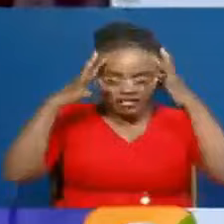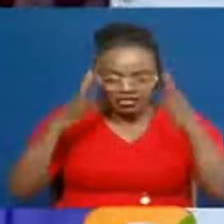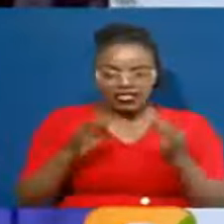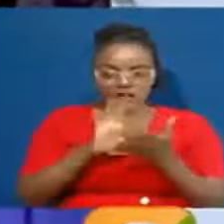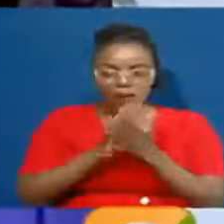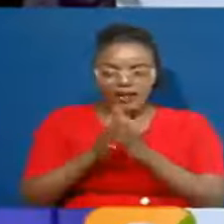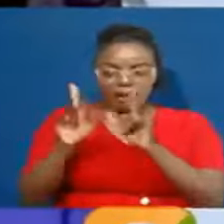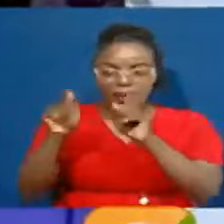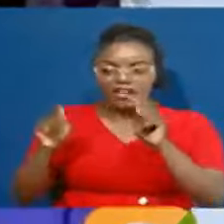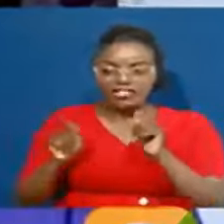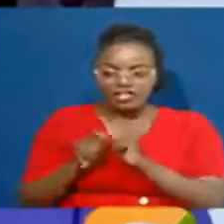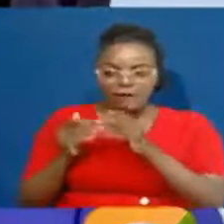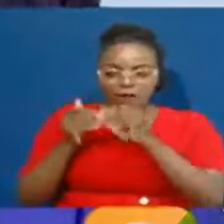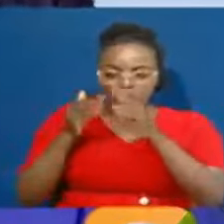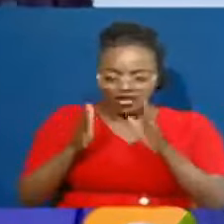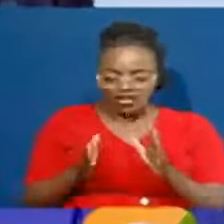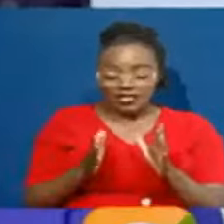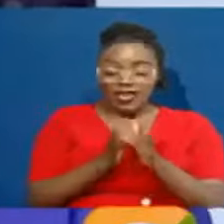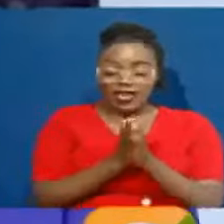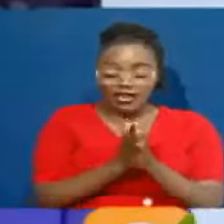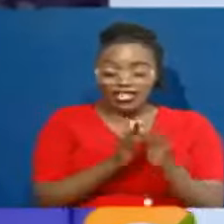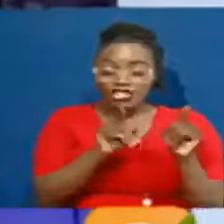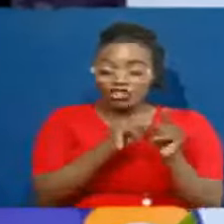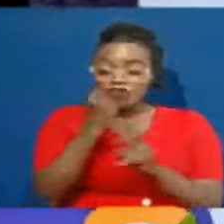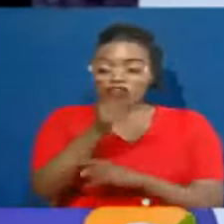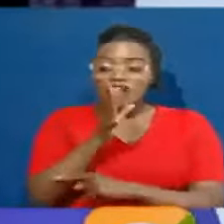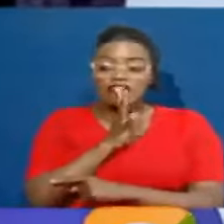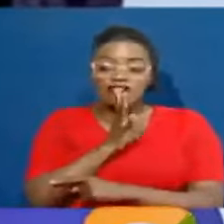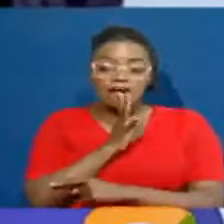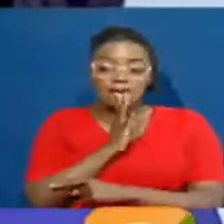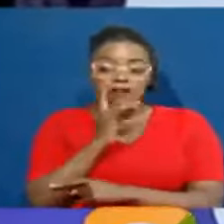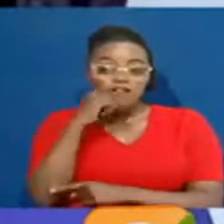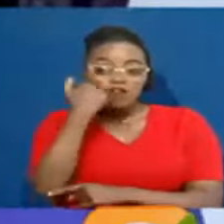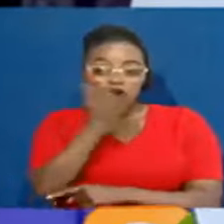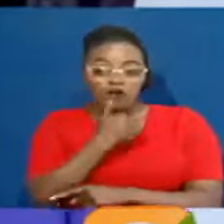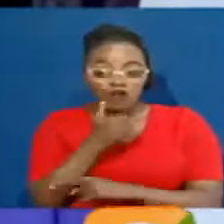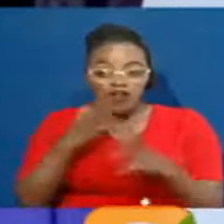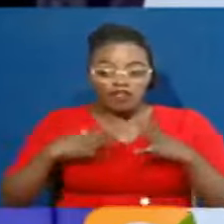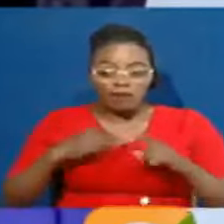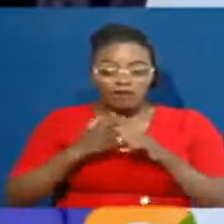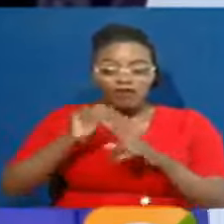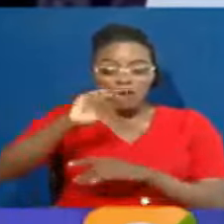a tribal. He chose to only speak for his people